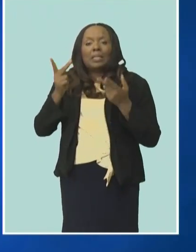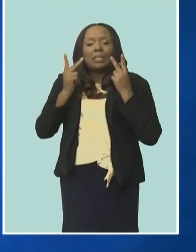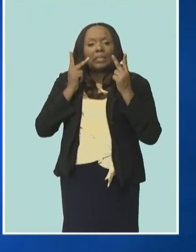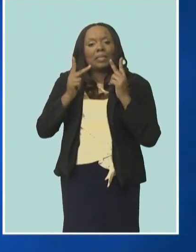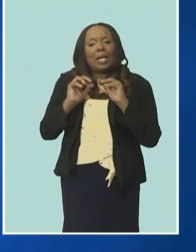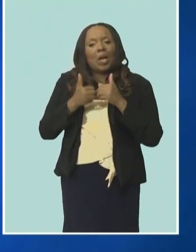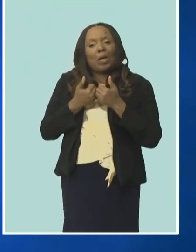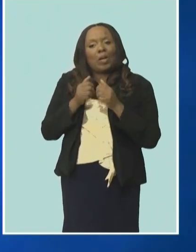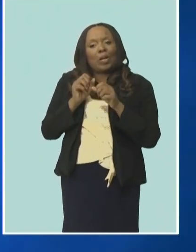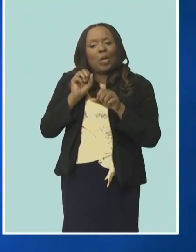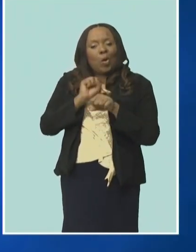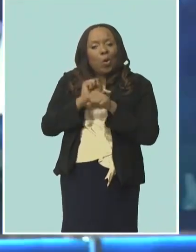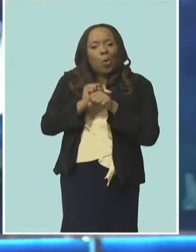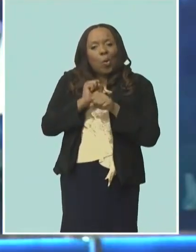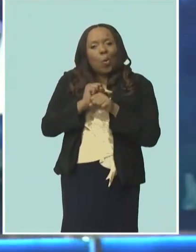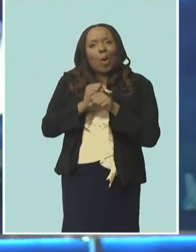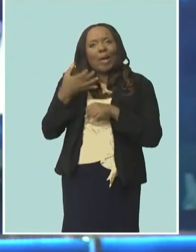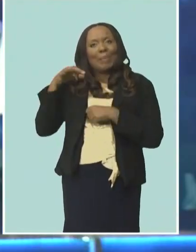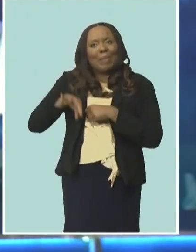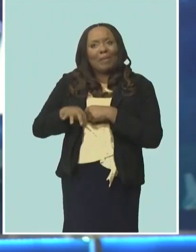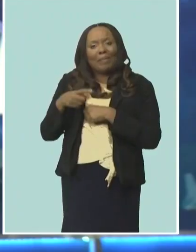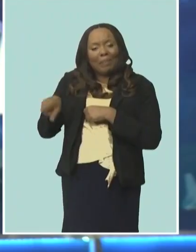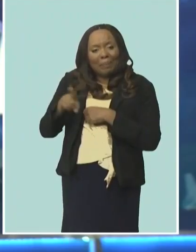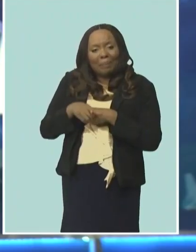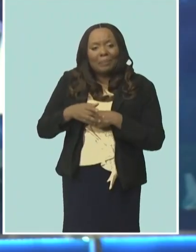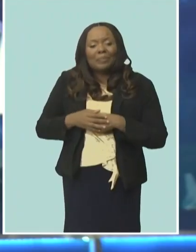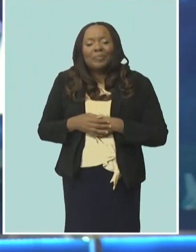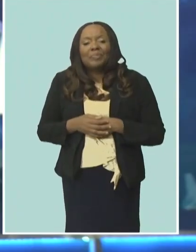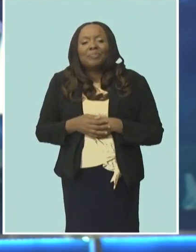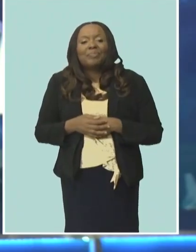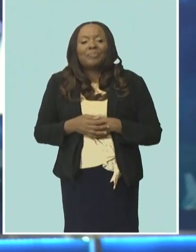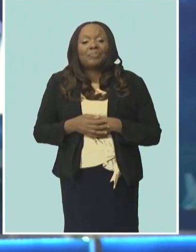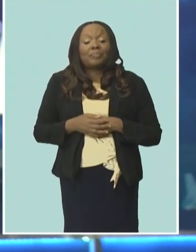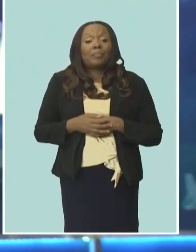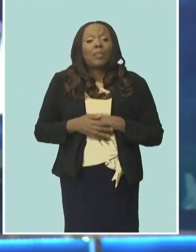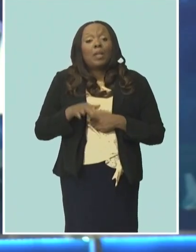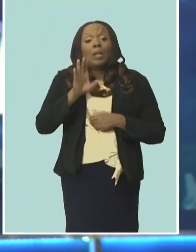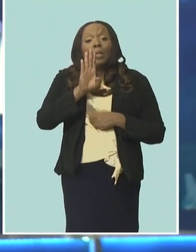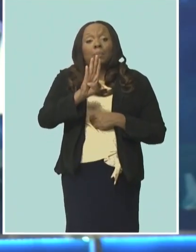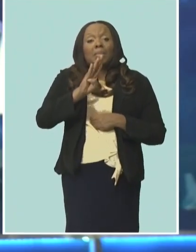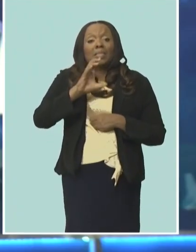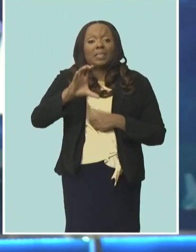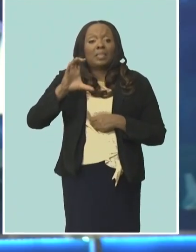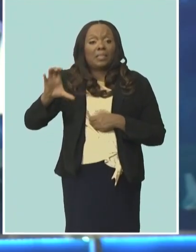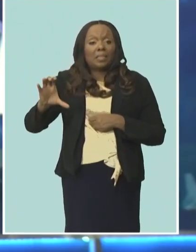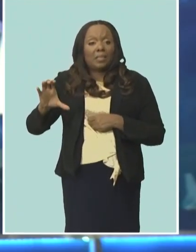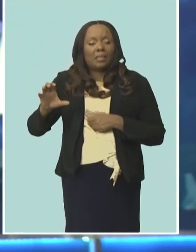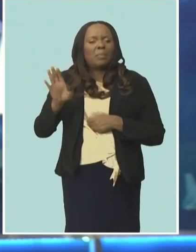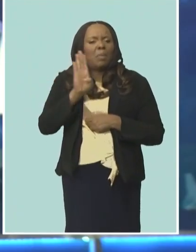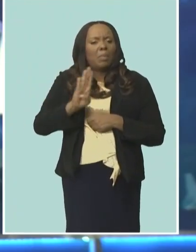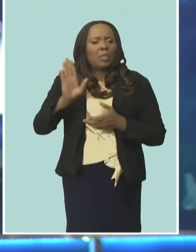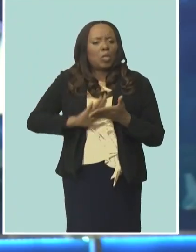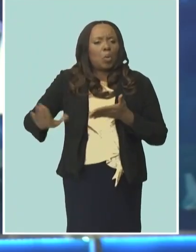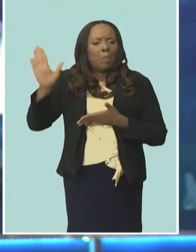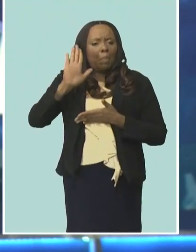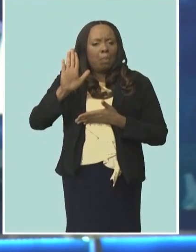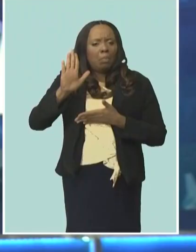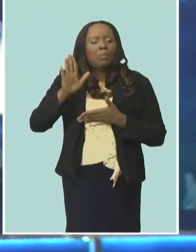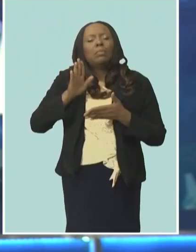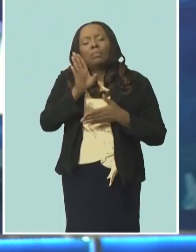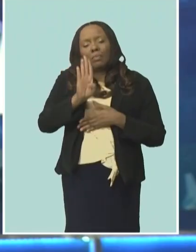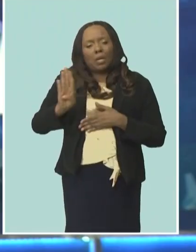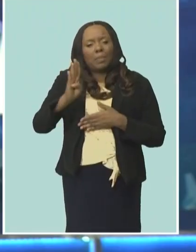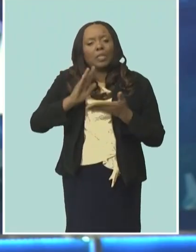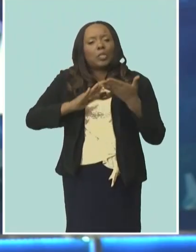larger basis. The Barbados Community College officially welcomed its newest cohort today with a convocation